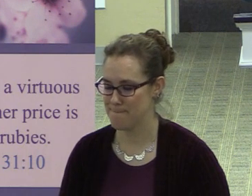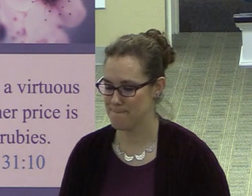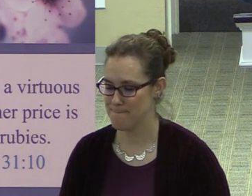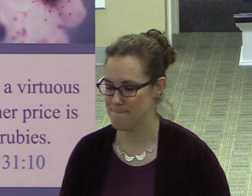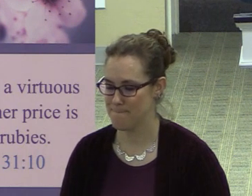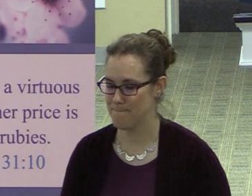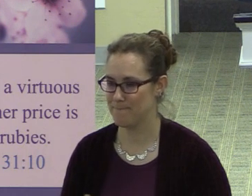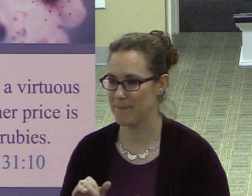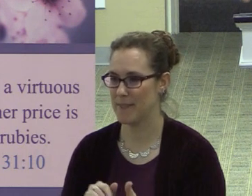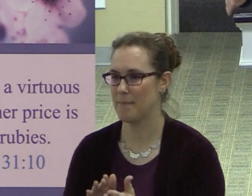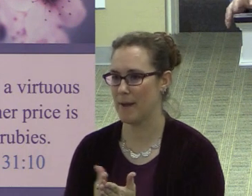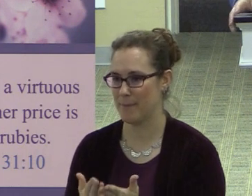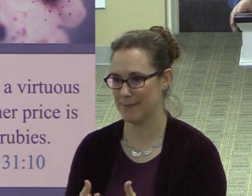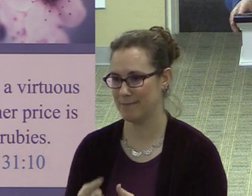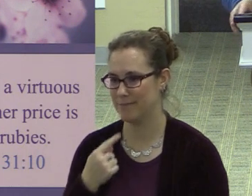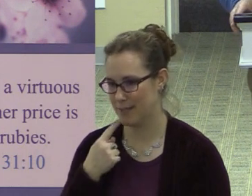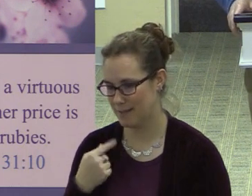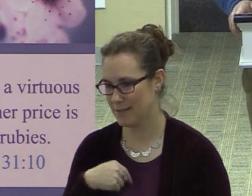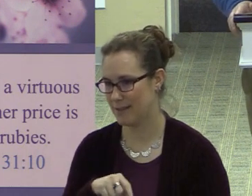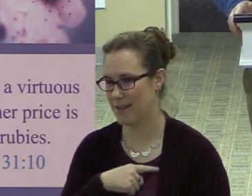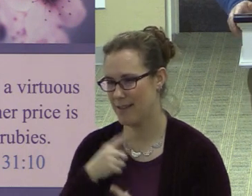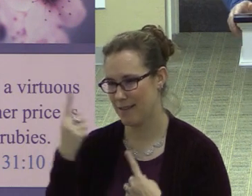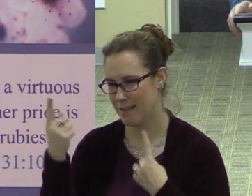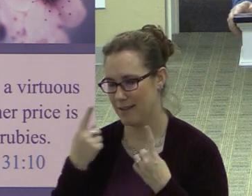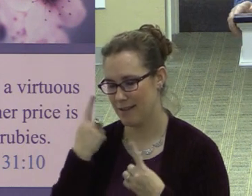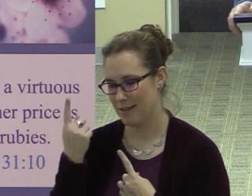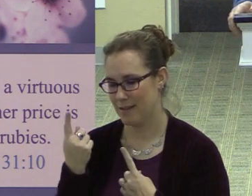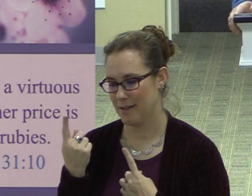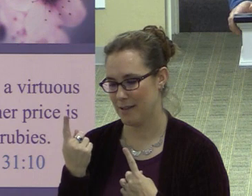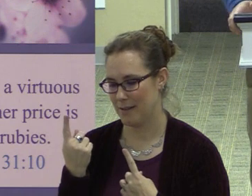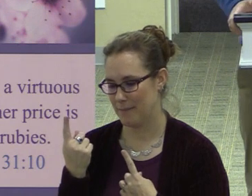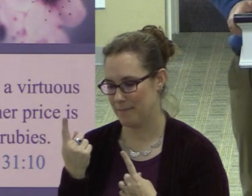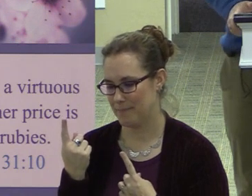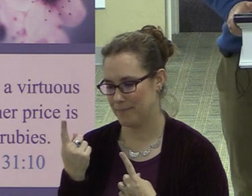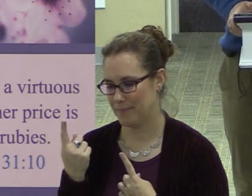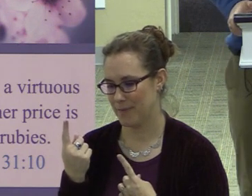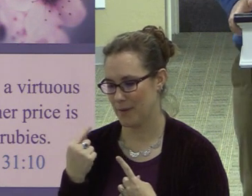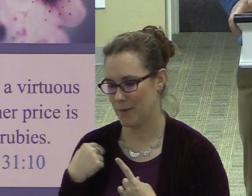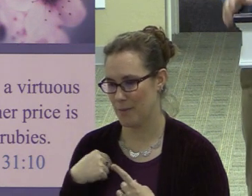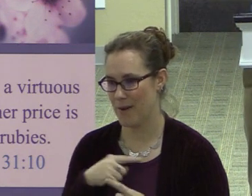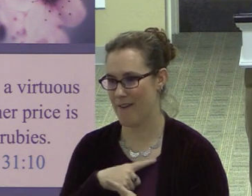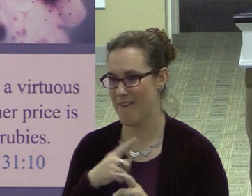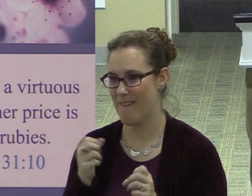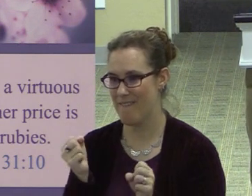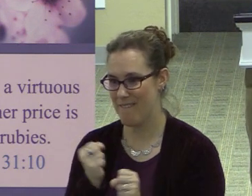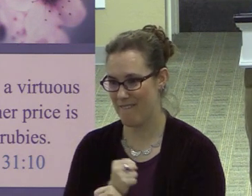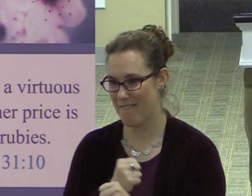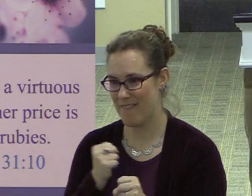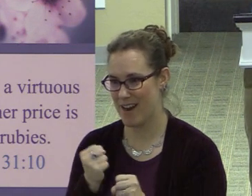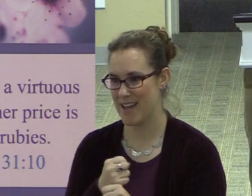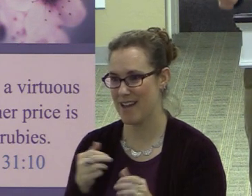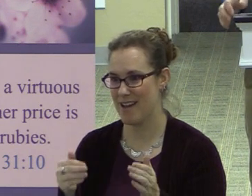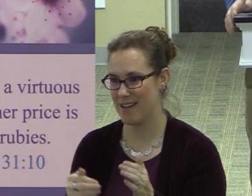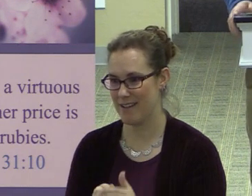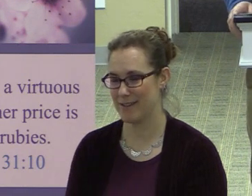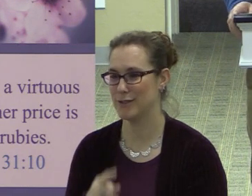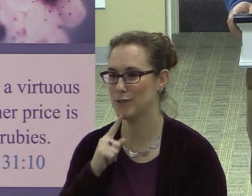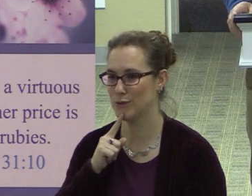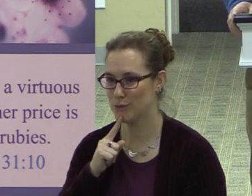And then, as the Bible tells us, what their thought was this: we're actually fighting against the true God.